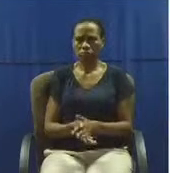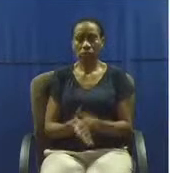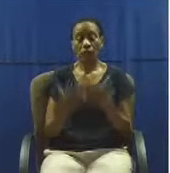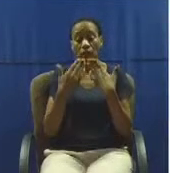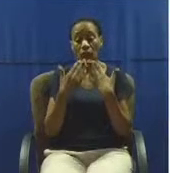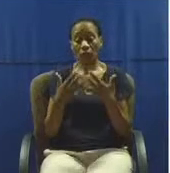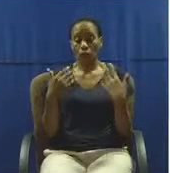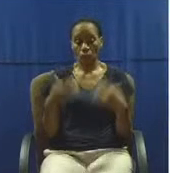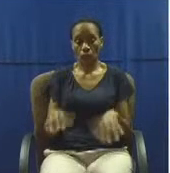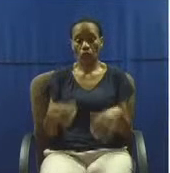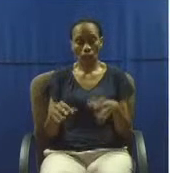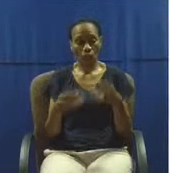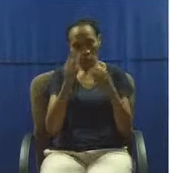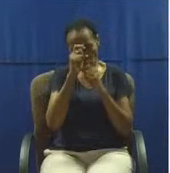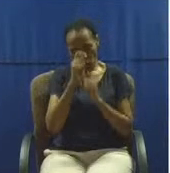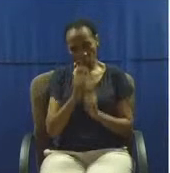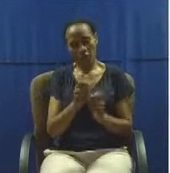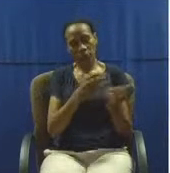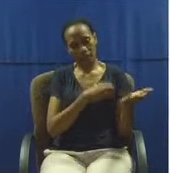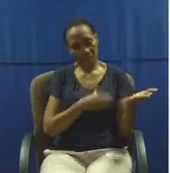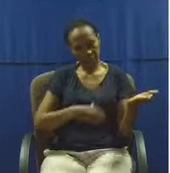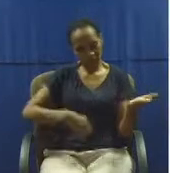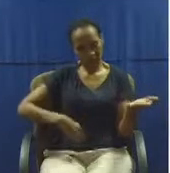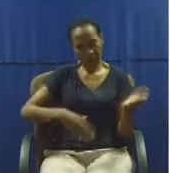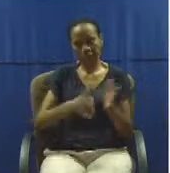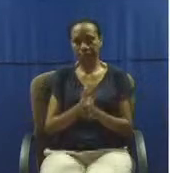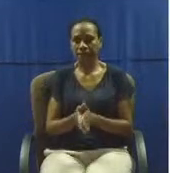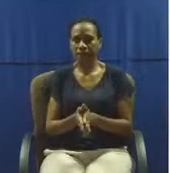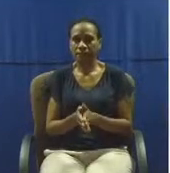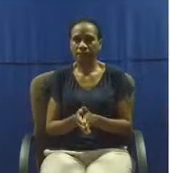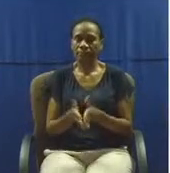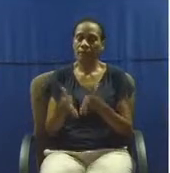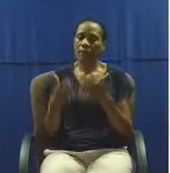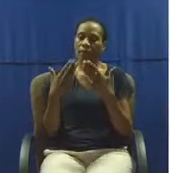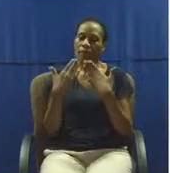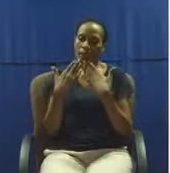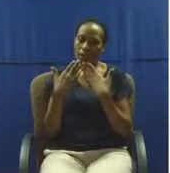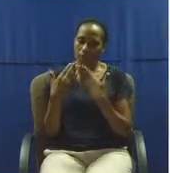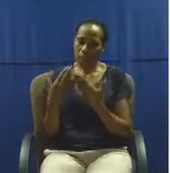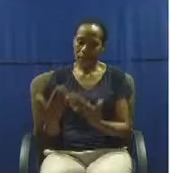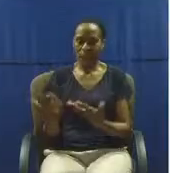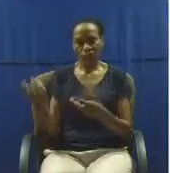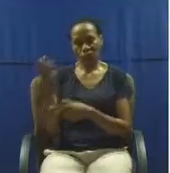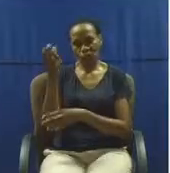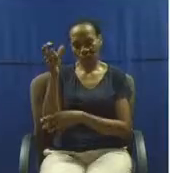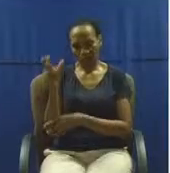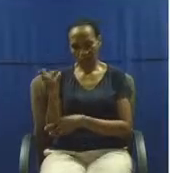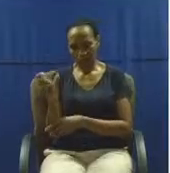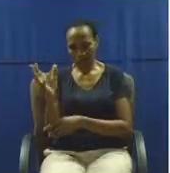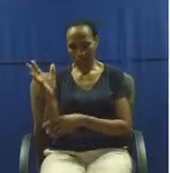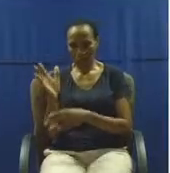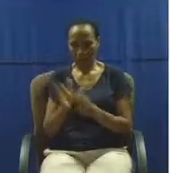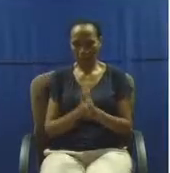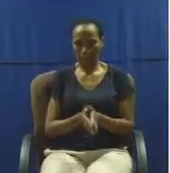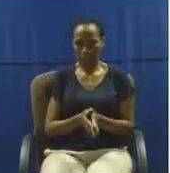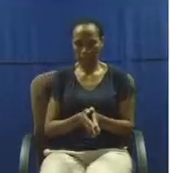much. The Honorable, the President. Thank you, Honorable Speaker.